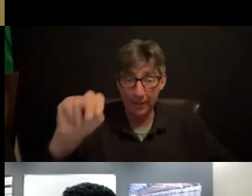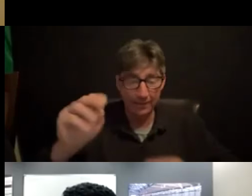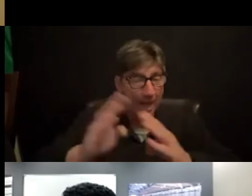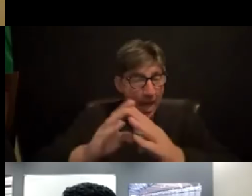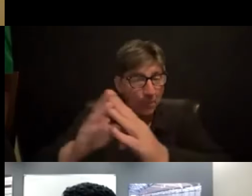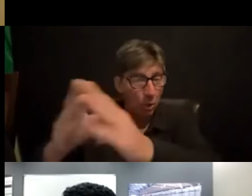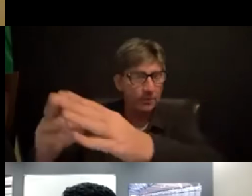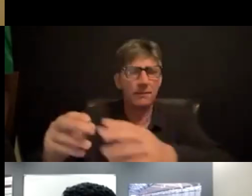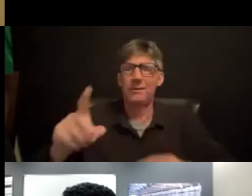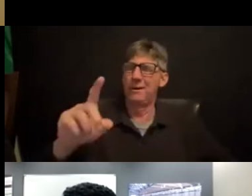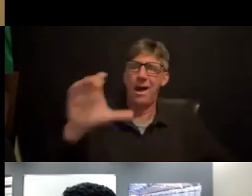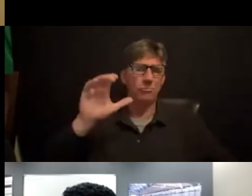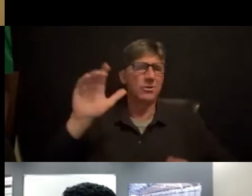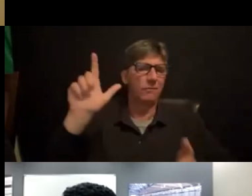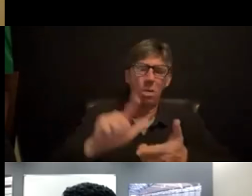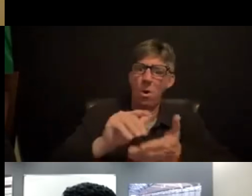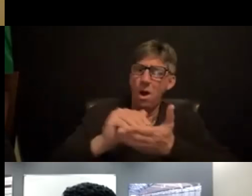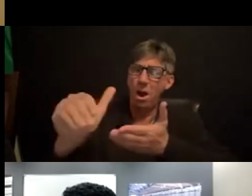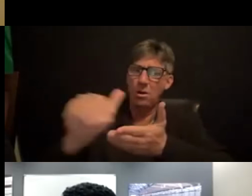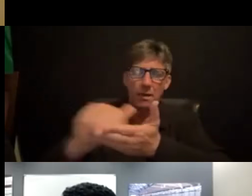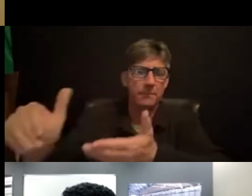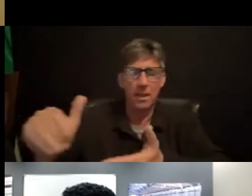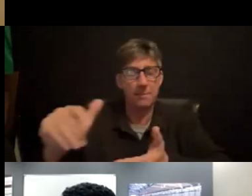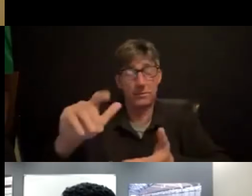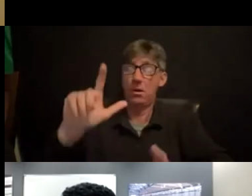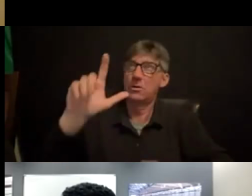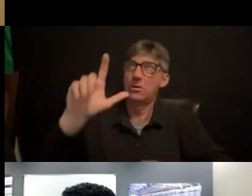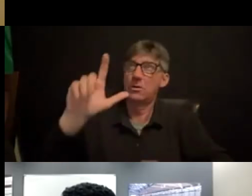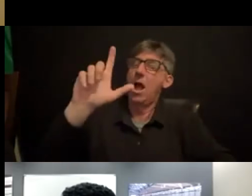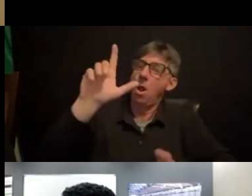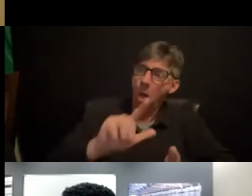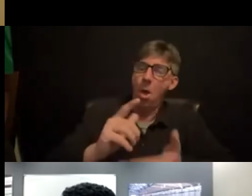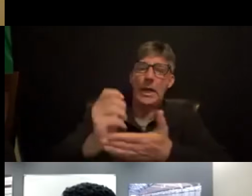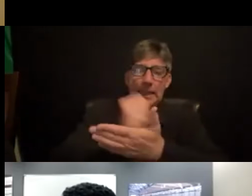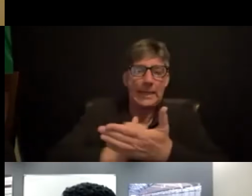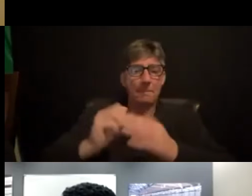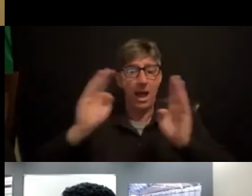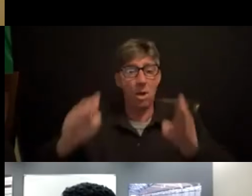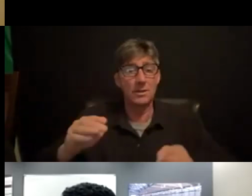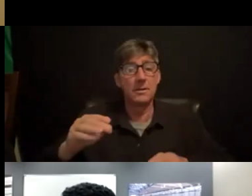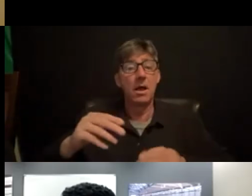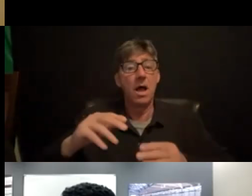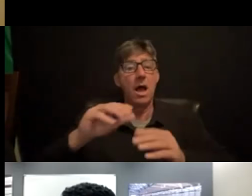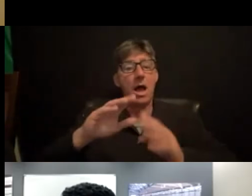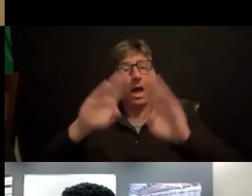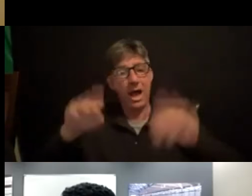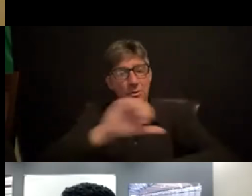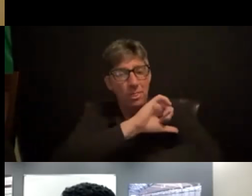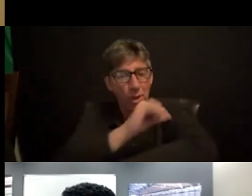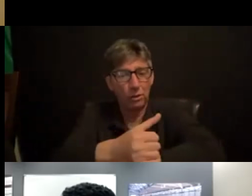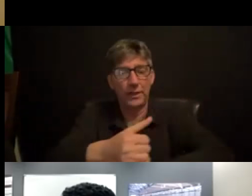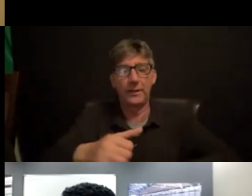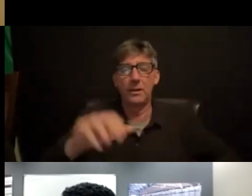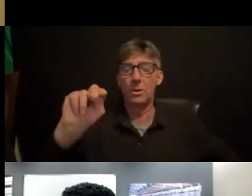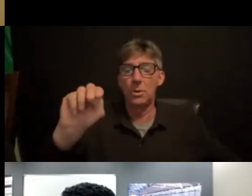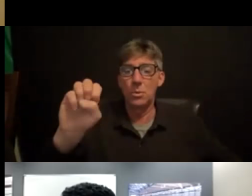of low-income households in the Cambridge Housing Authority complexes at Washington Elm and Newtown Court. We